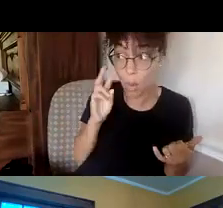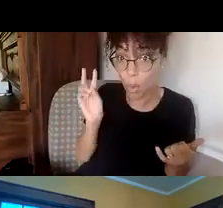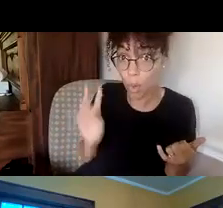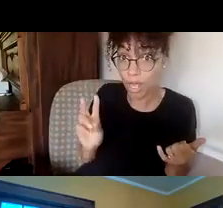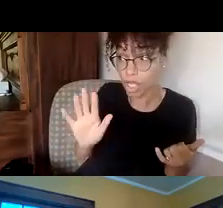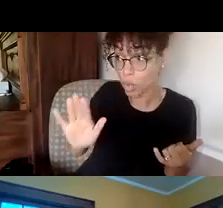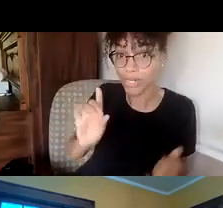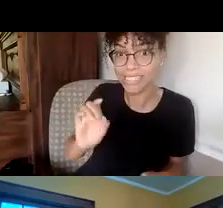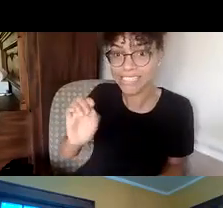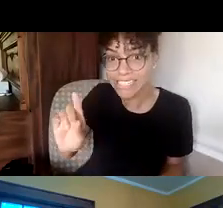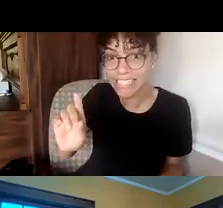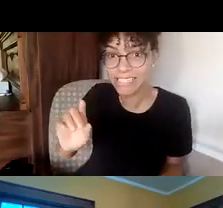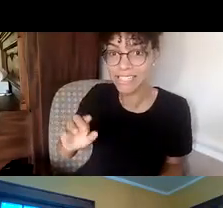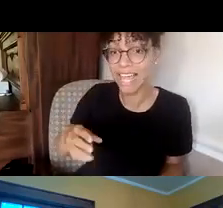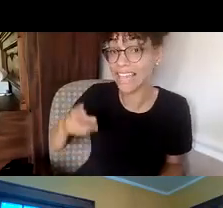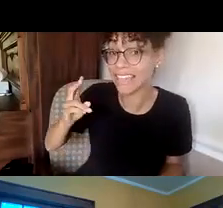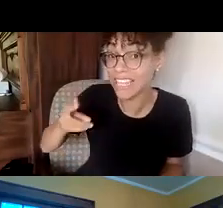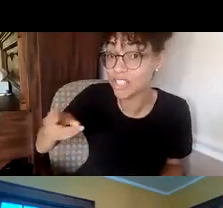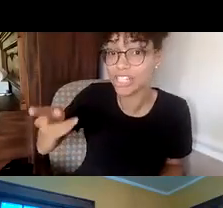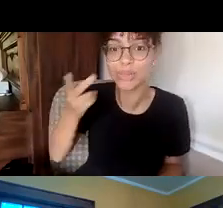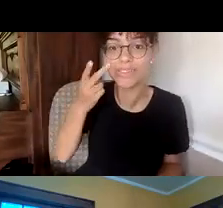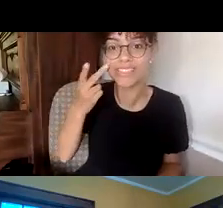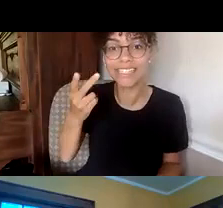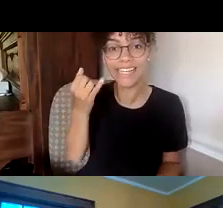deed and look at the history and see if there was clear